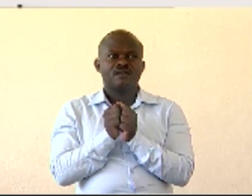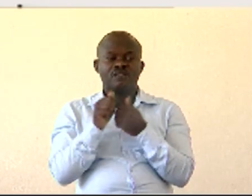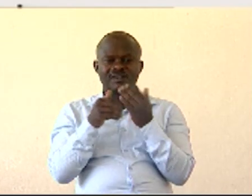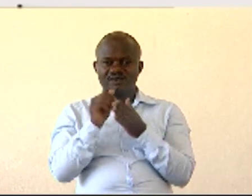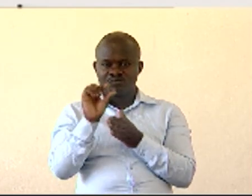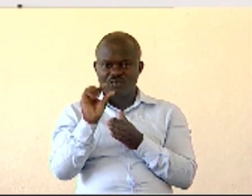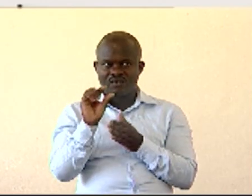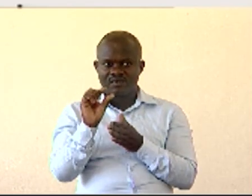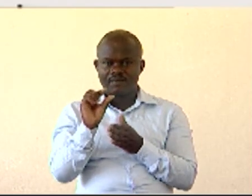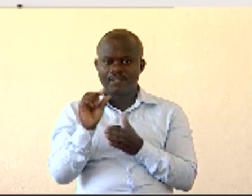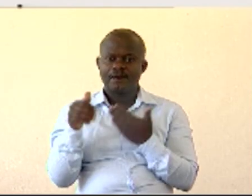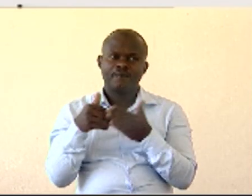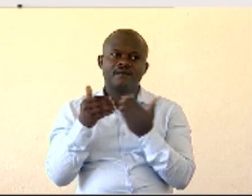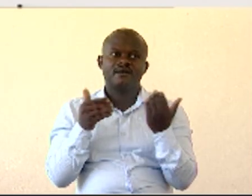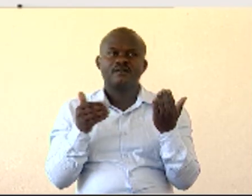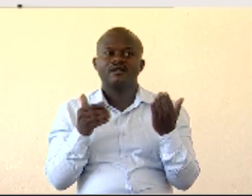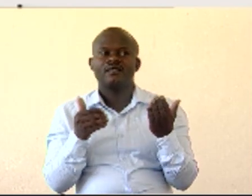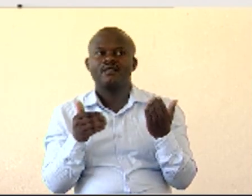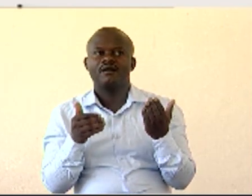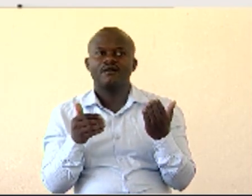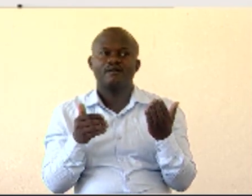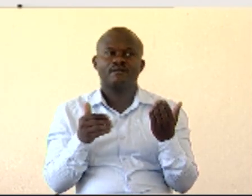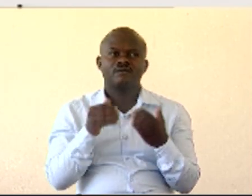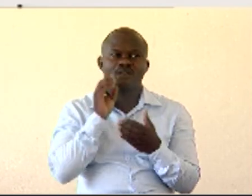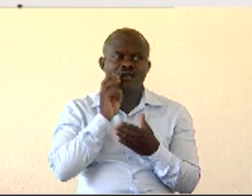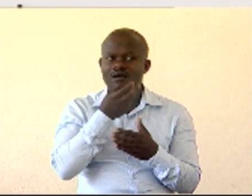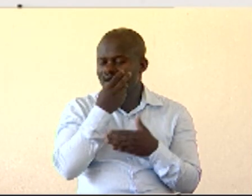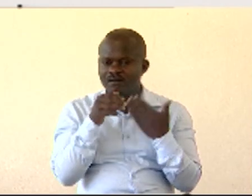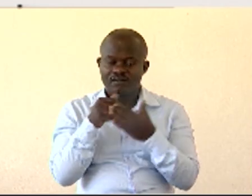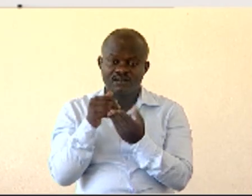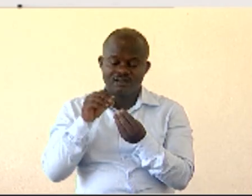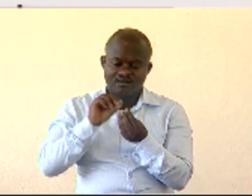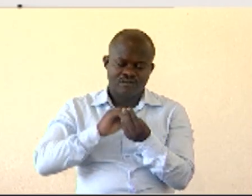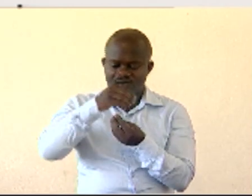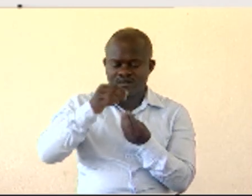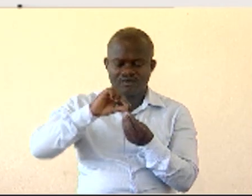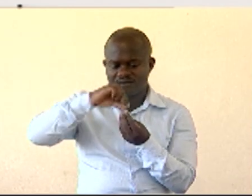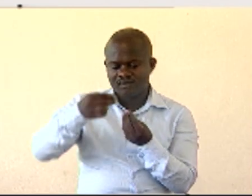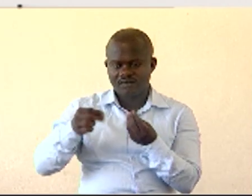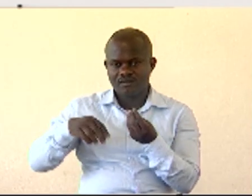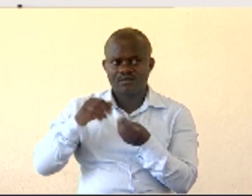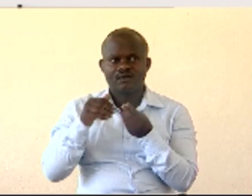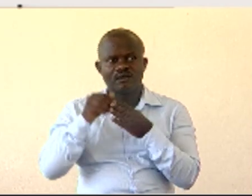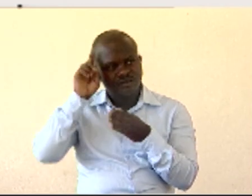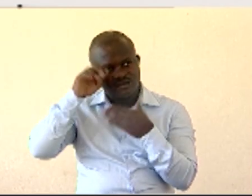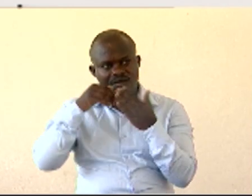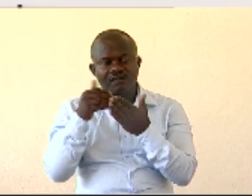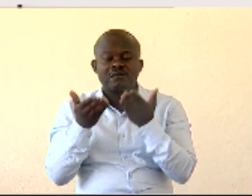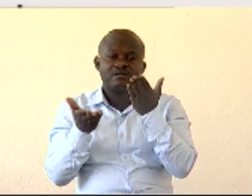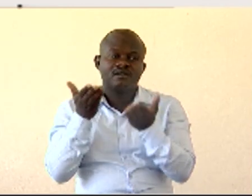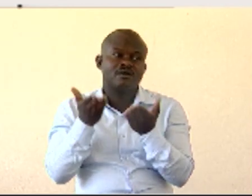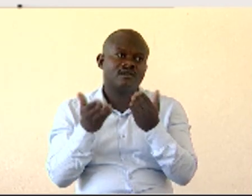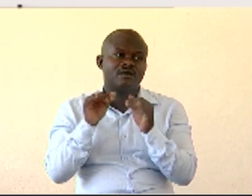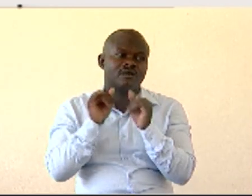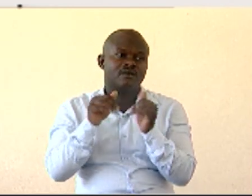piece where the rodent or the rat ate. Eventually you may think that maybe the